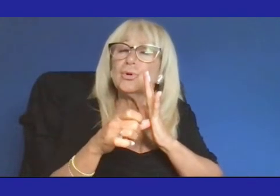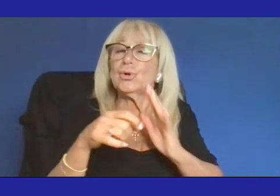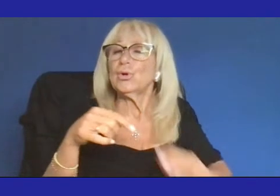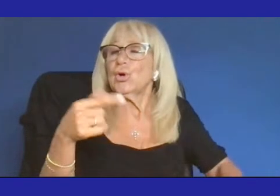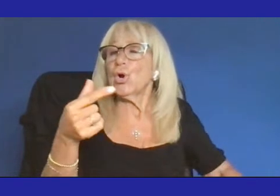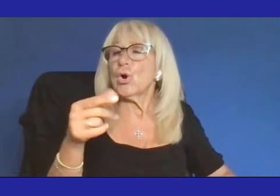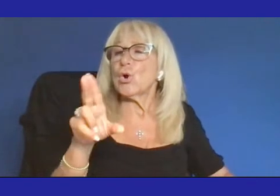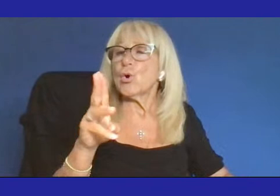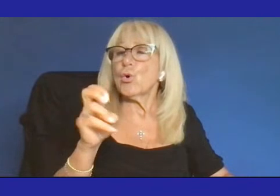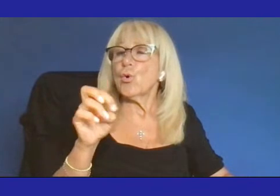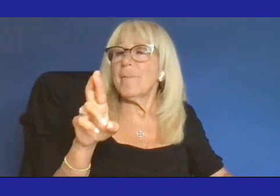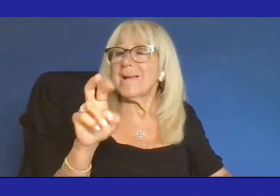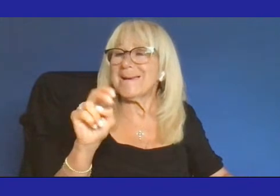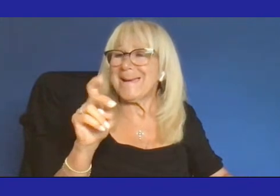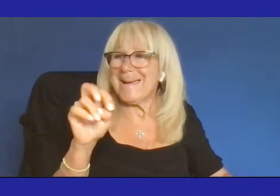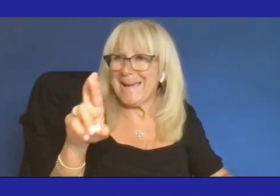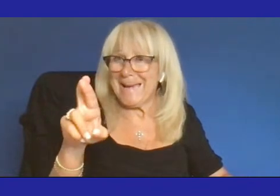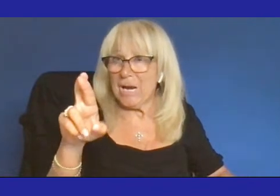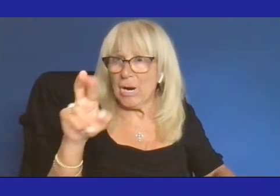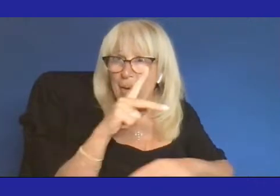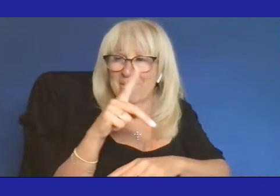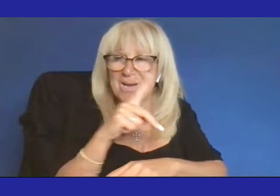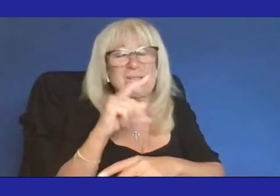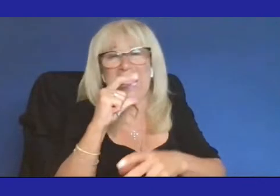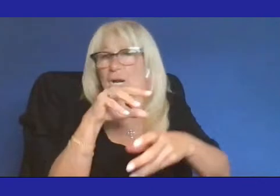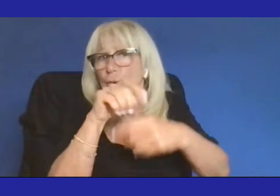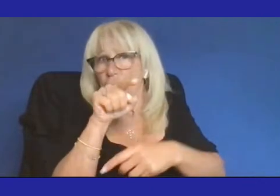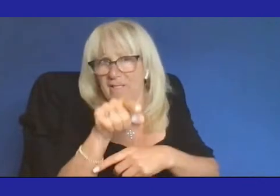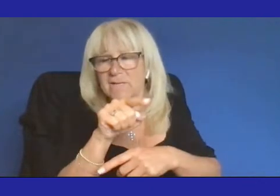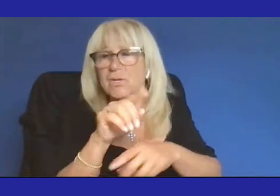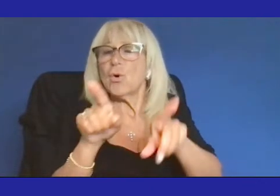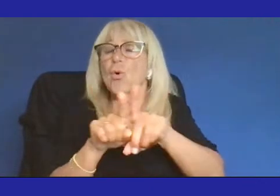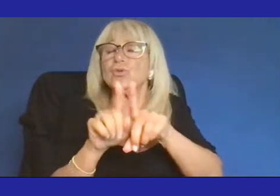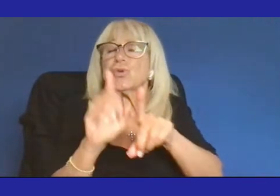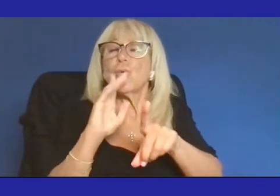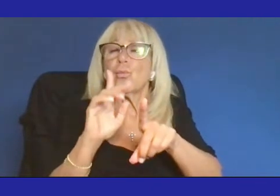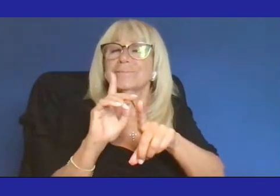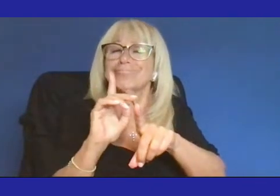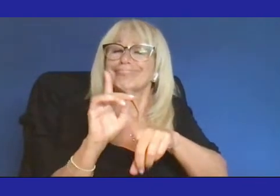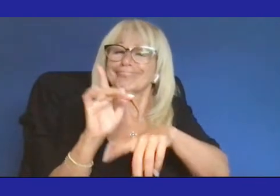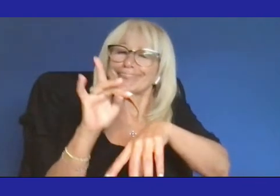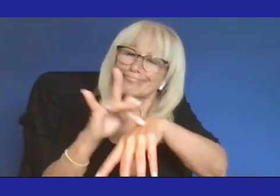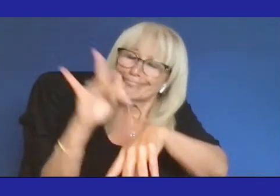not included in this resolution, will get the care on site at bedside.